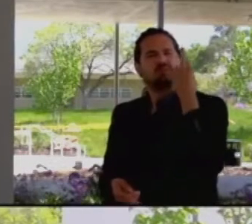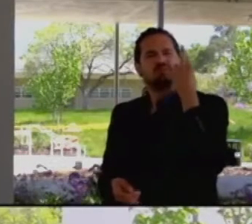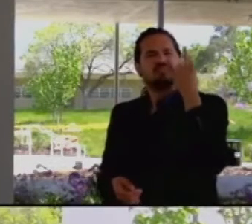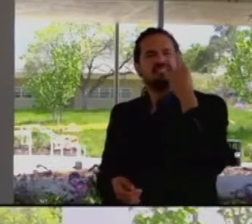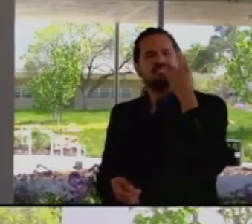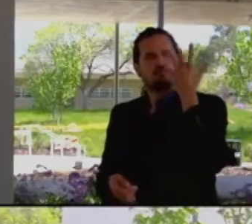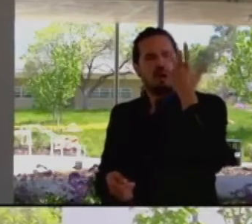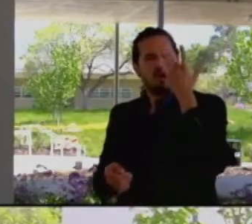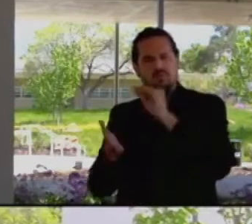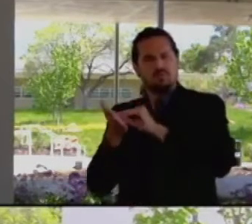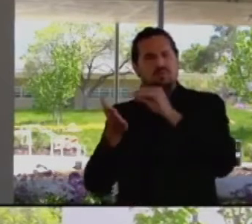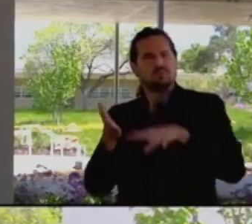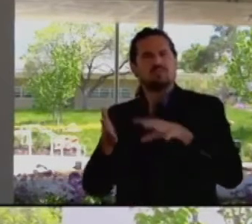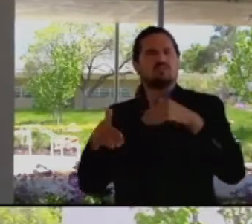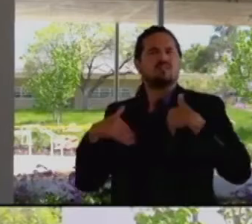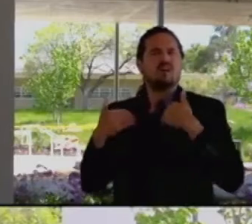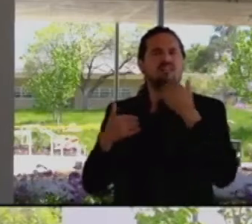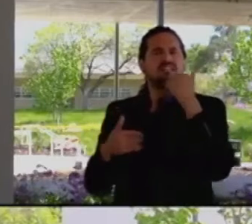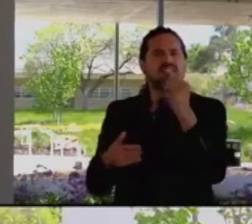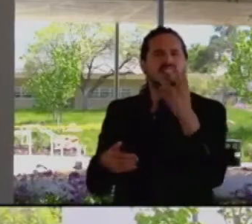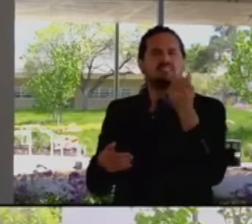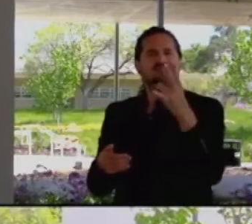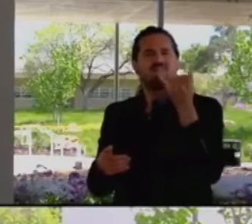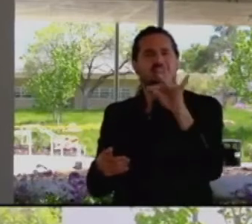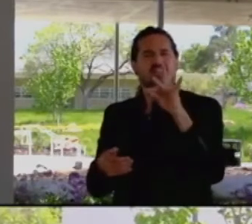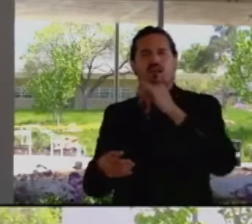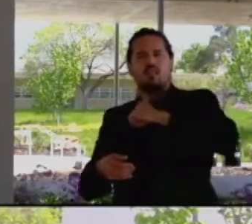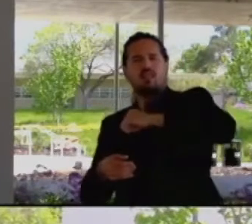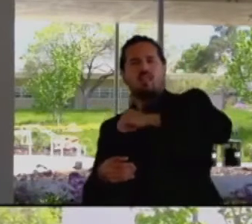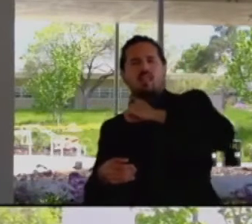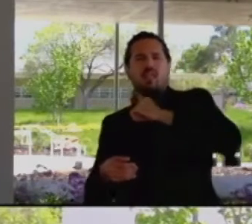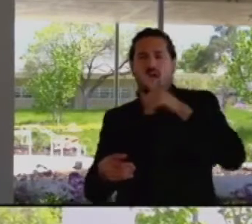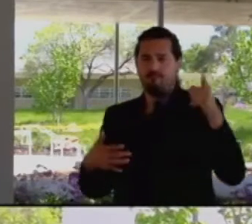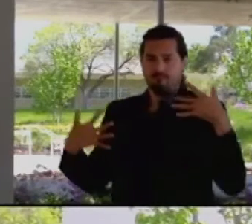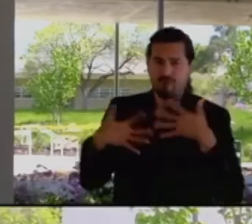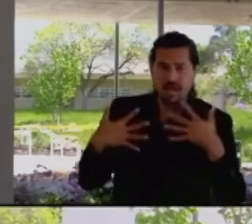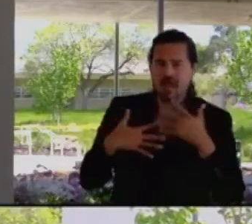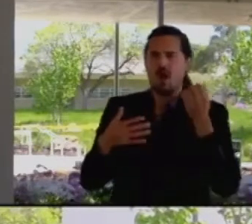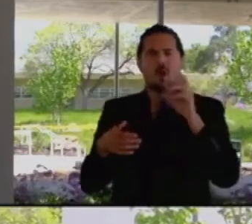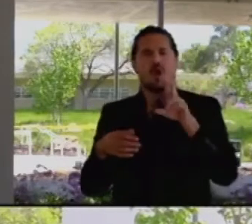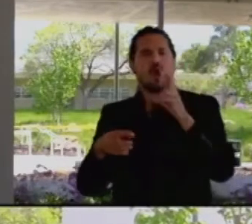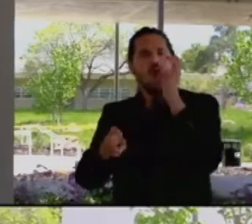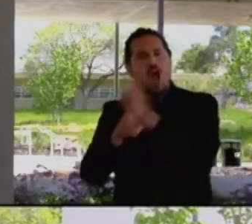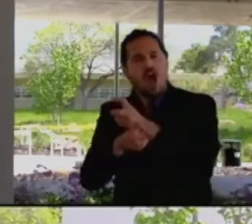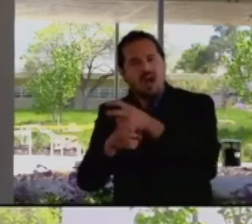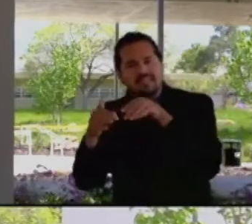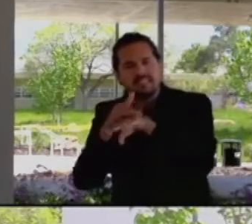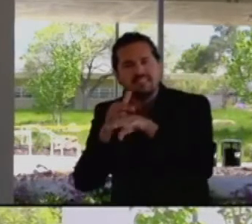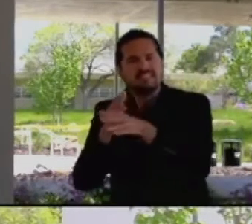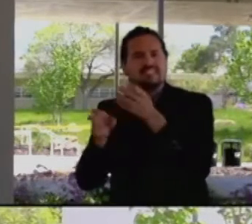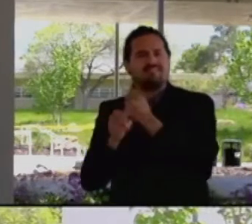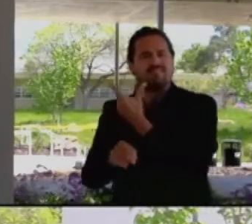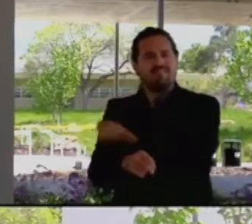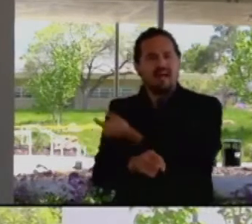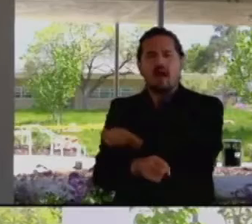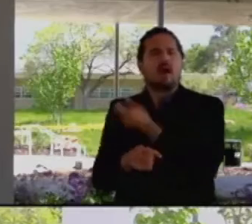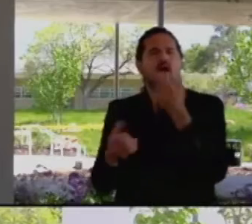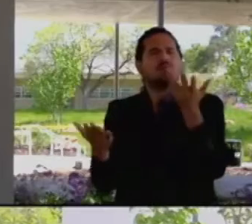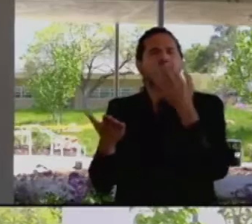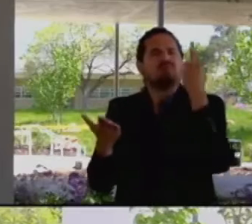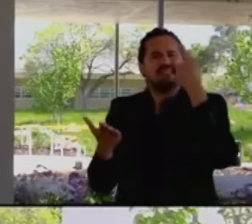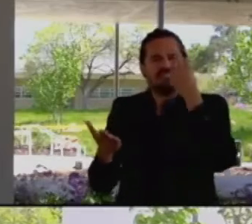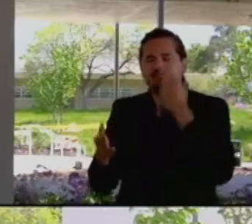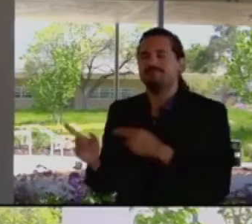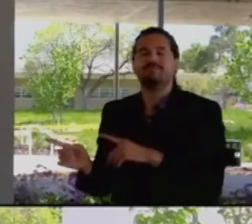convenience thing, or is it something where they're afraid to do it or just reluctant to? What's your sense of that? So I think one of the main things